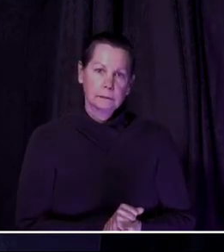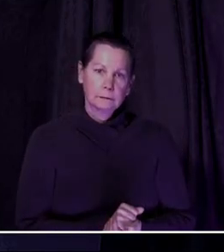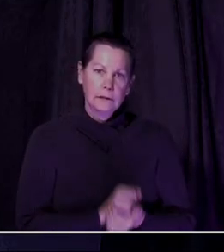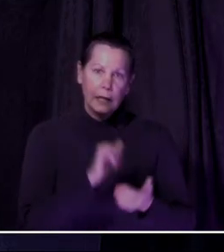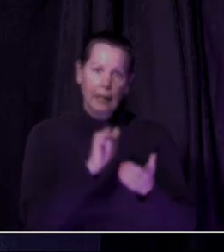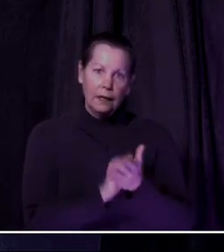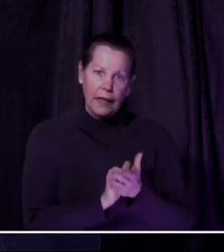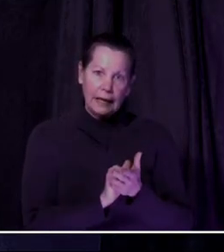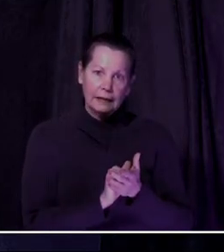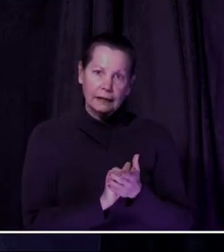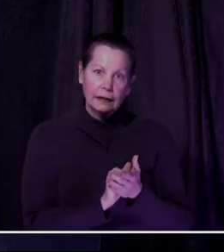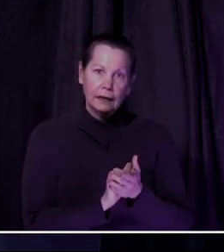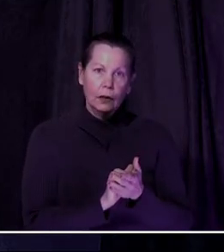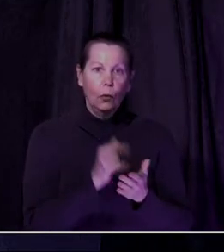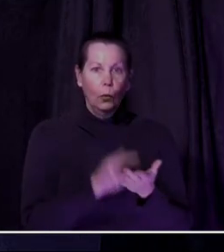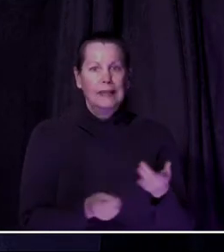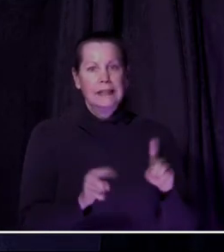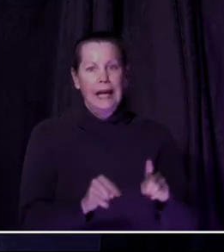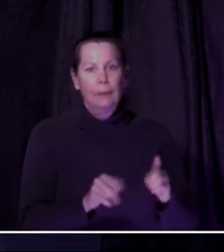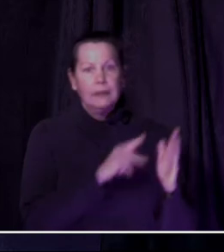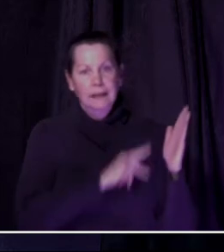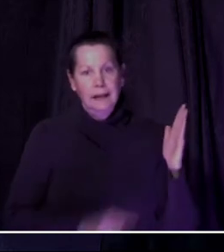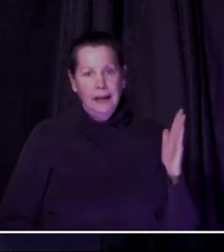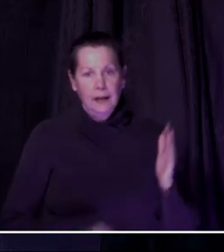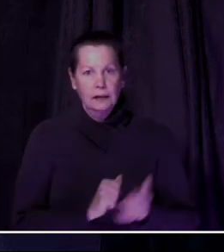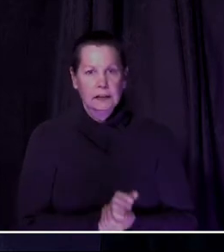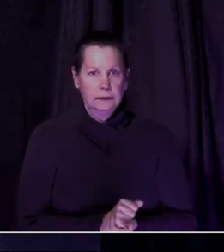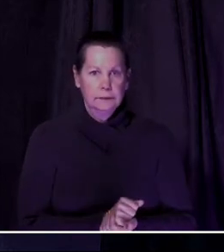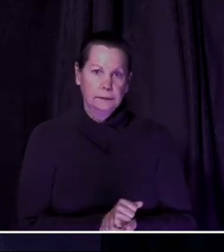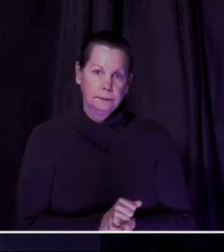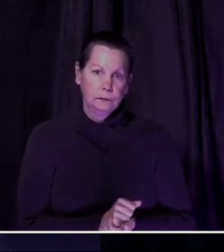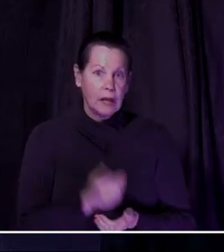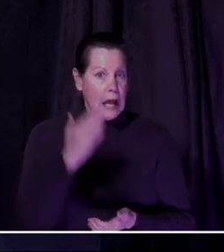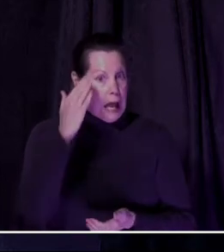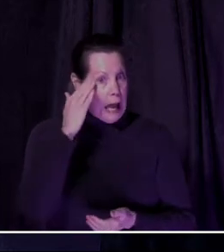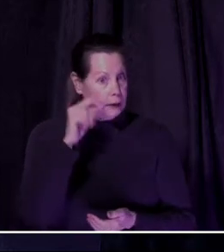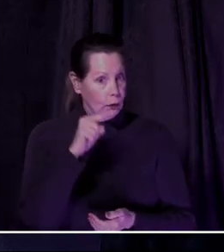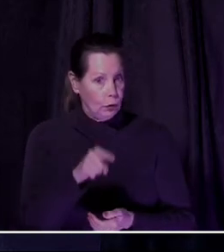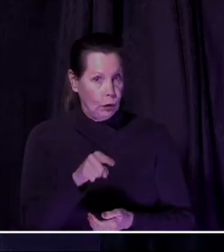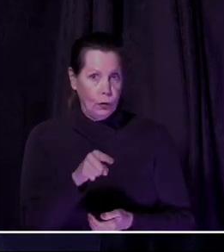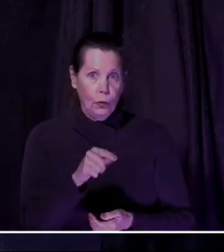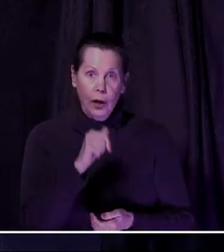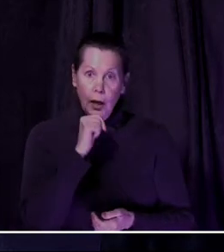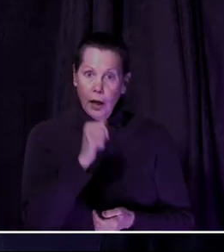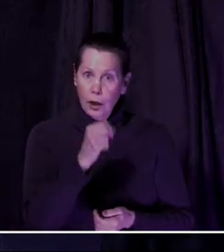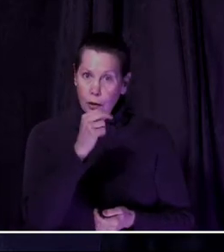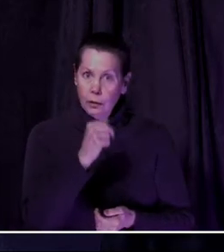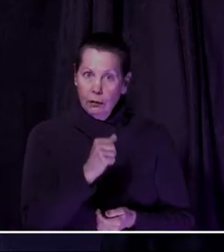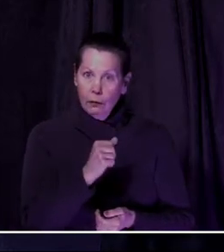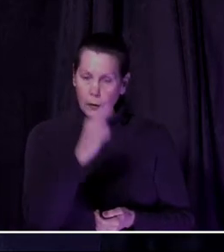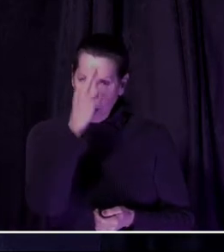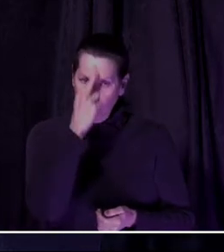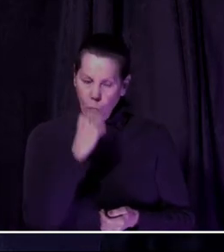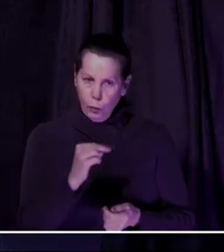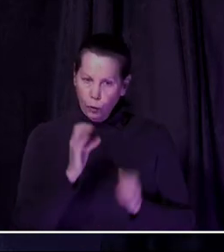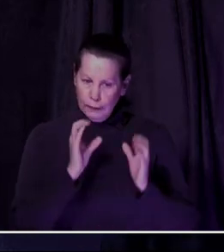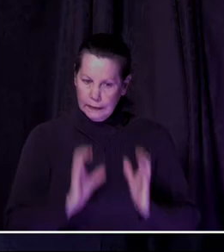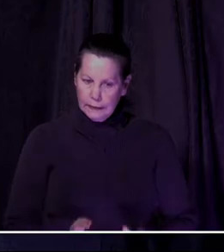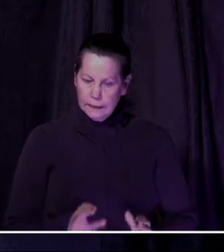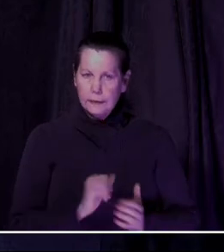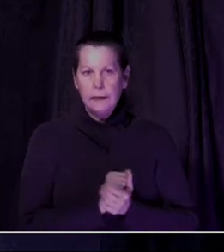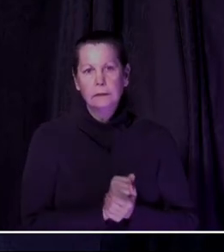That's the deal, King Agrippa. You know, I know you're not a Roman. You're not a Roman citizen,